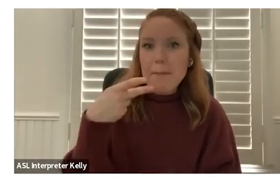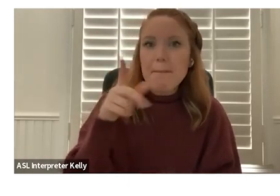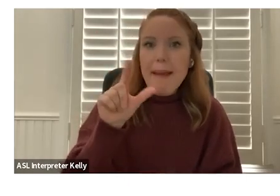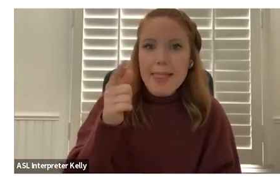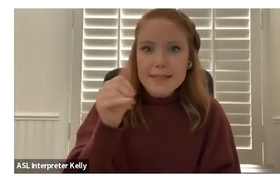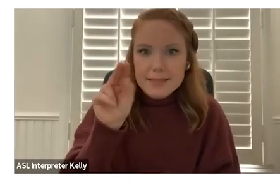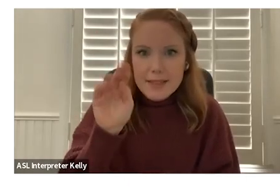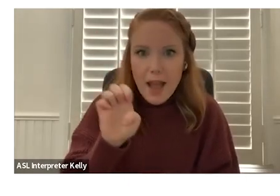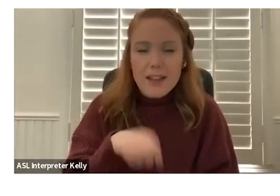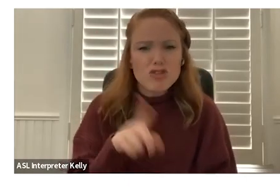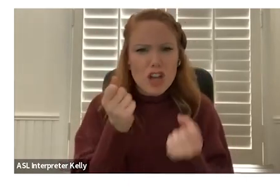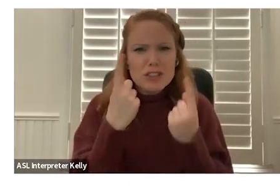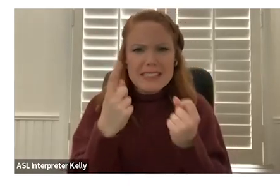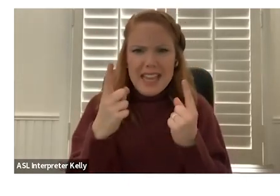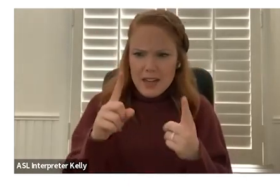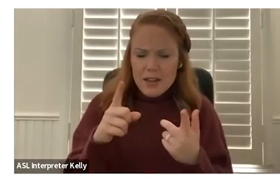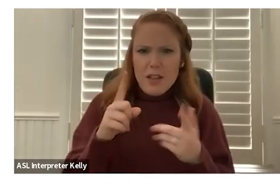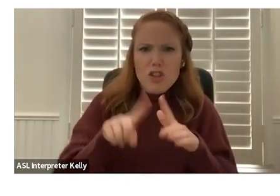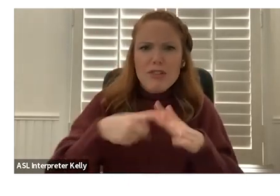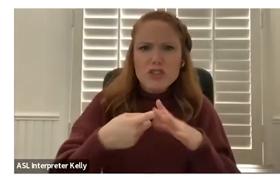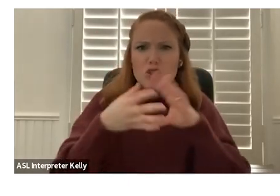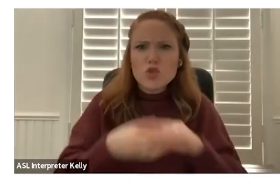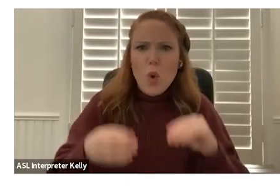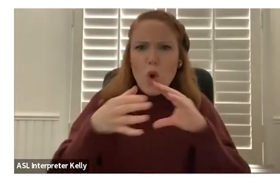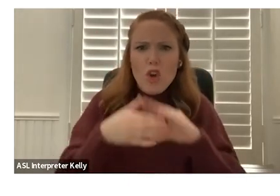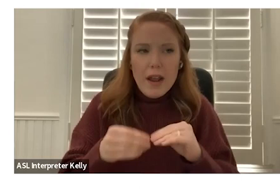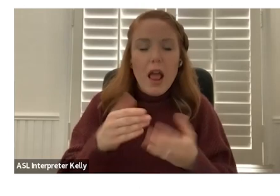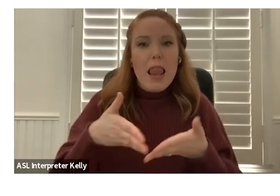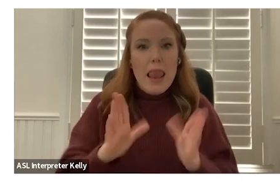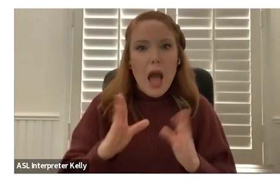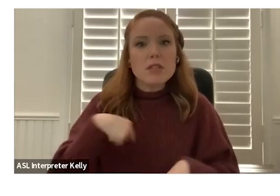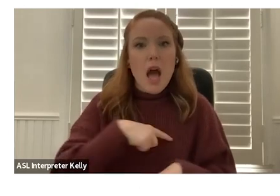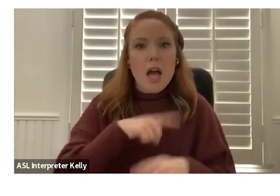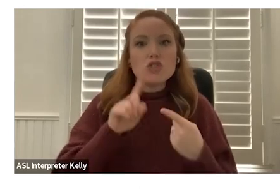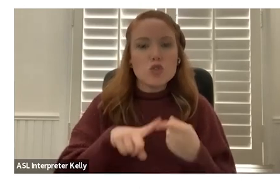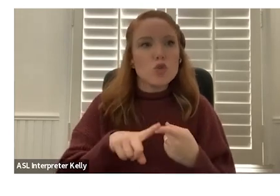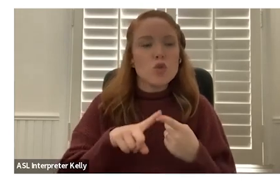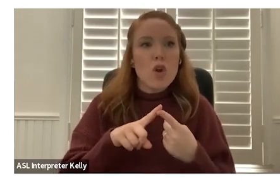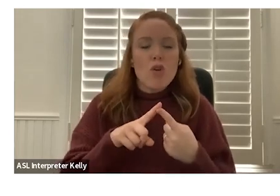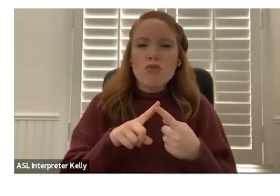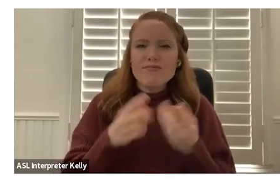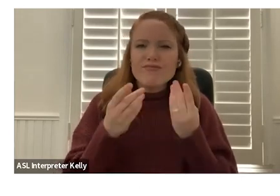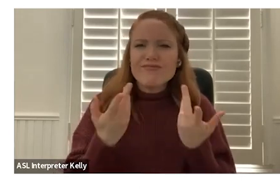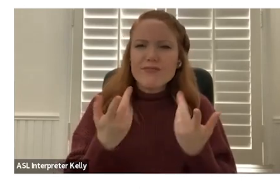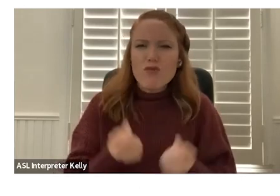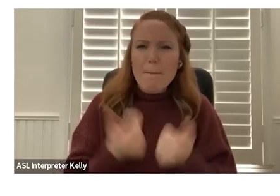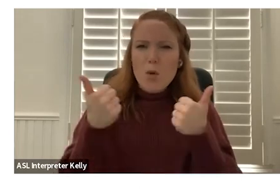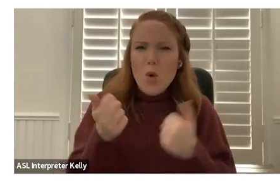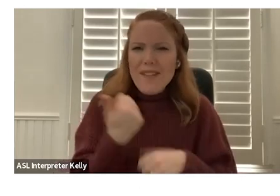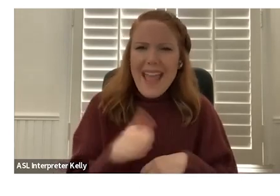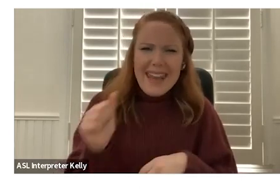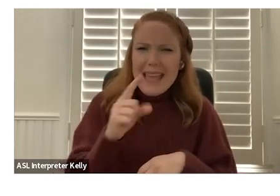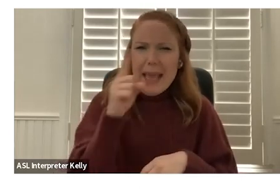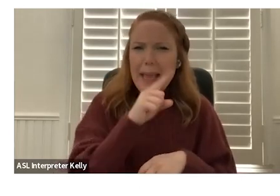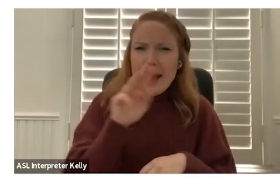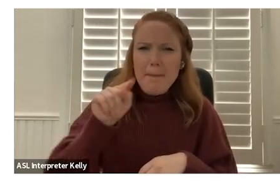relationship you created between agriculture and culture was key. We also look at it as, you know, as Colin said